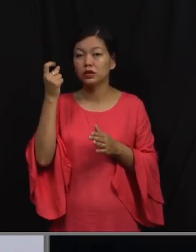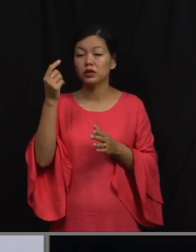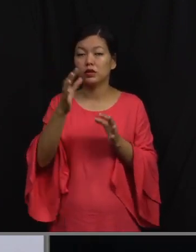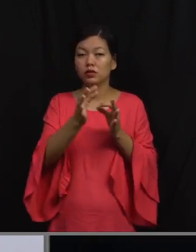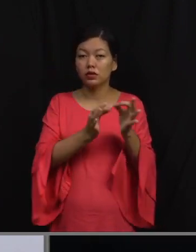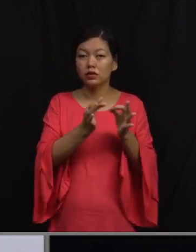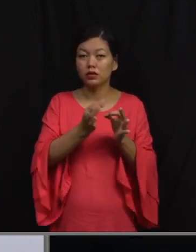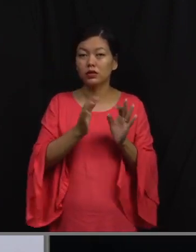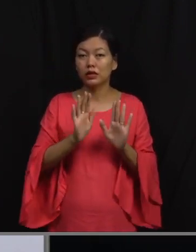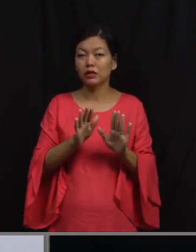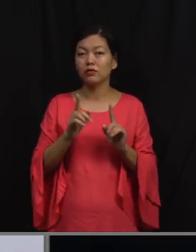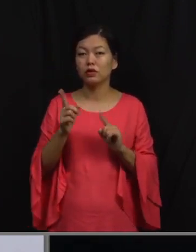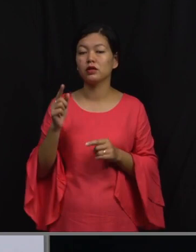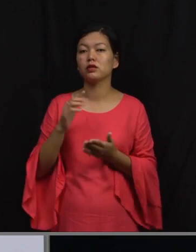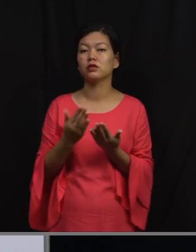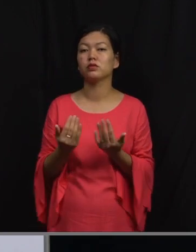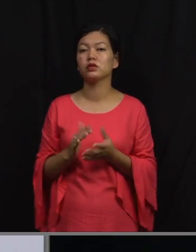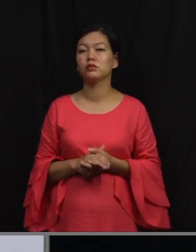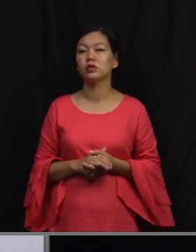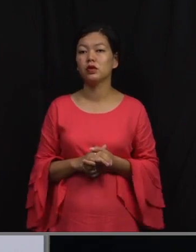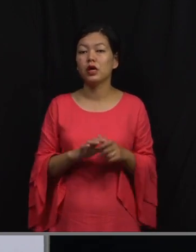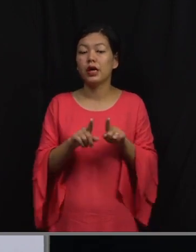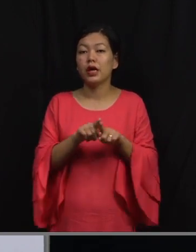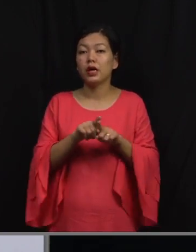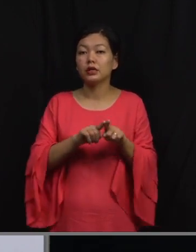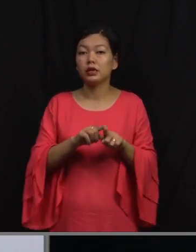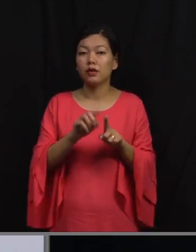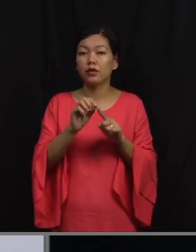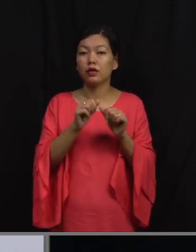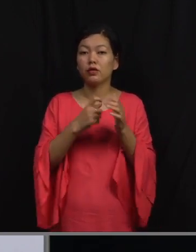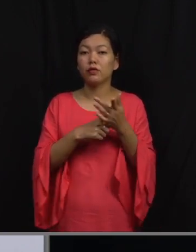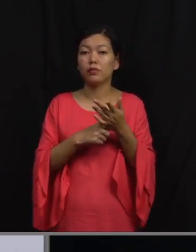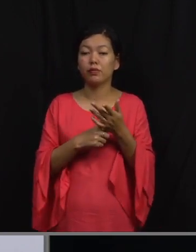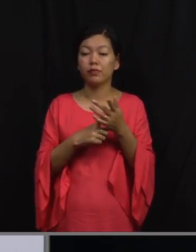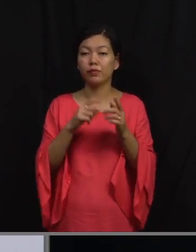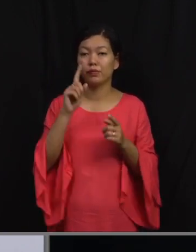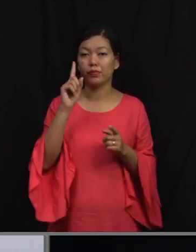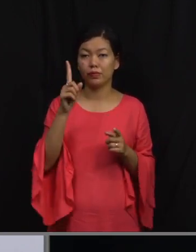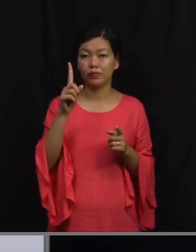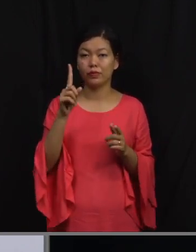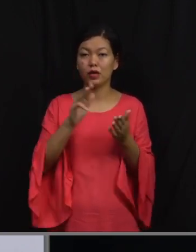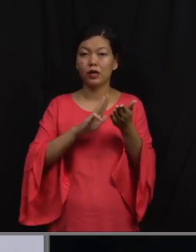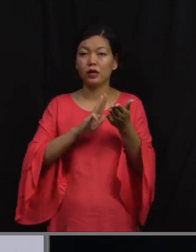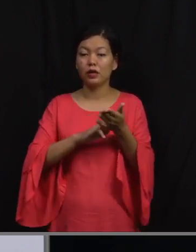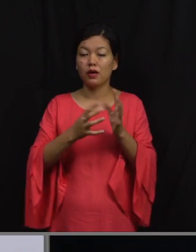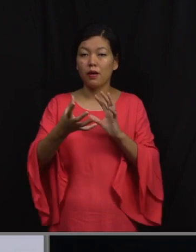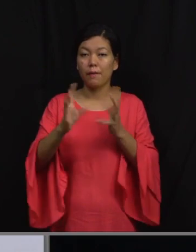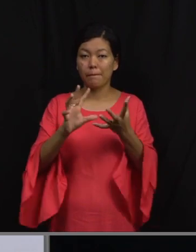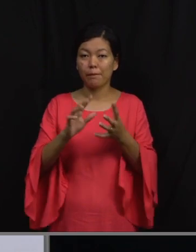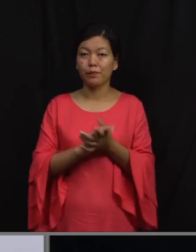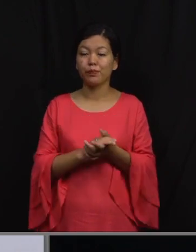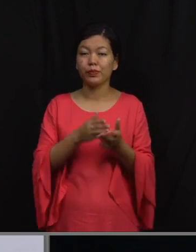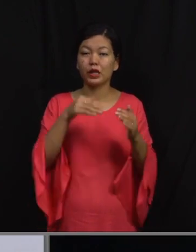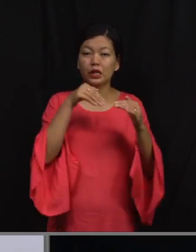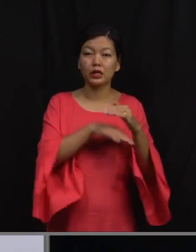if I say your part 1 physics, as I told you, the mechanics. In mechanics we'll get lots of different things, motion of